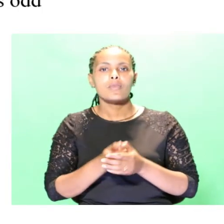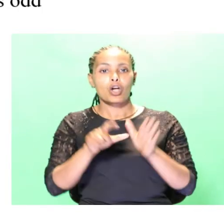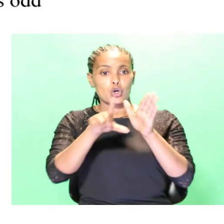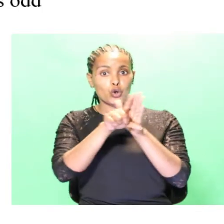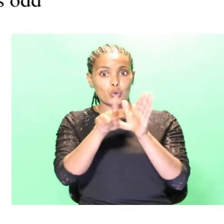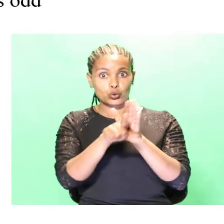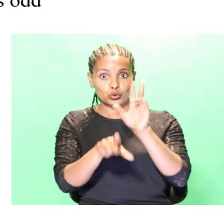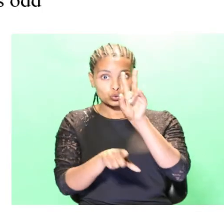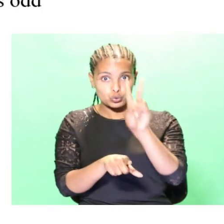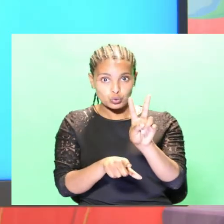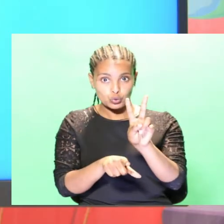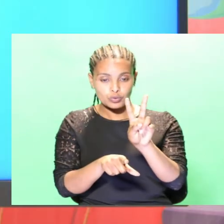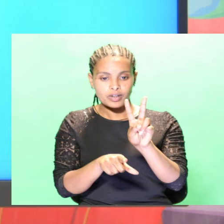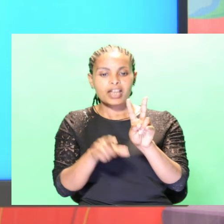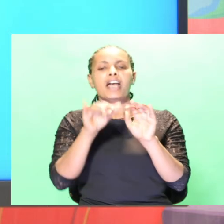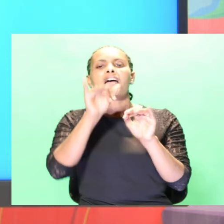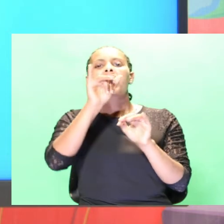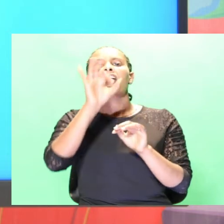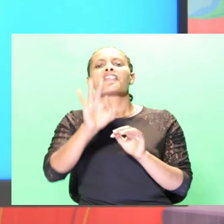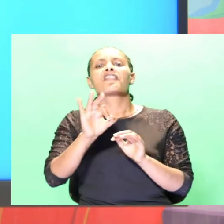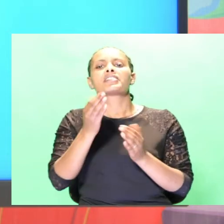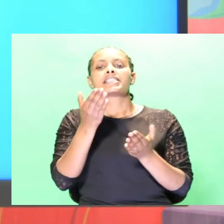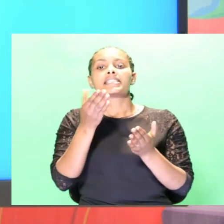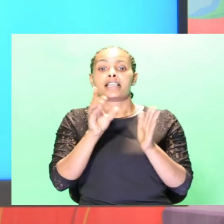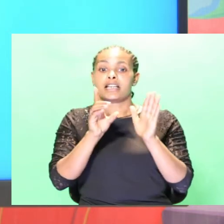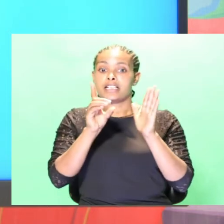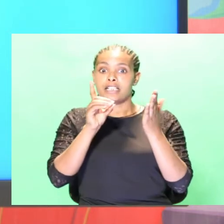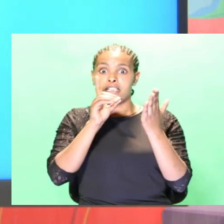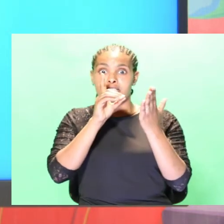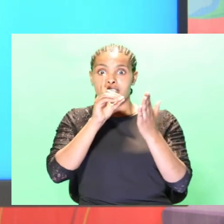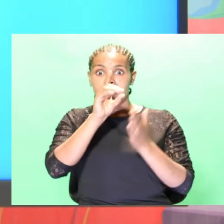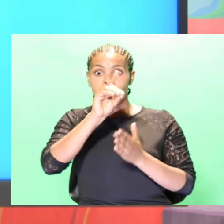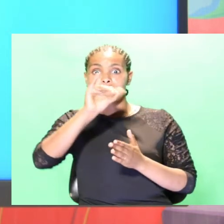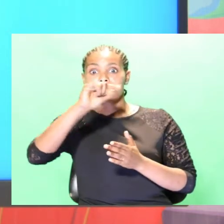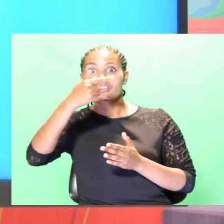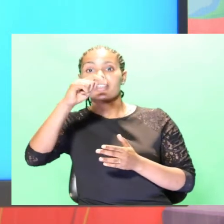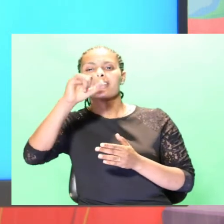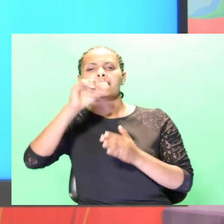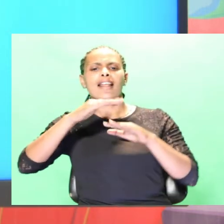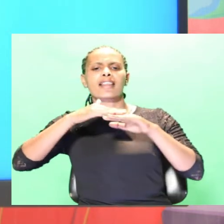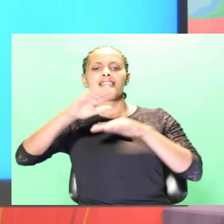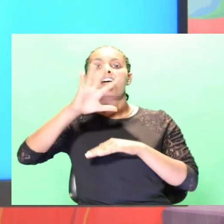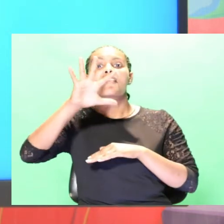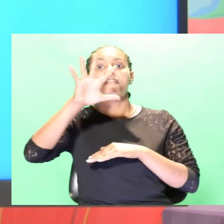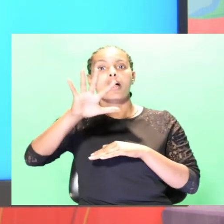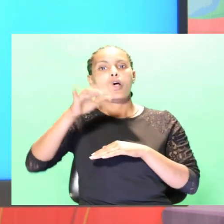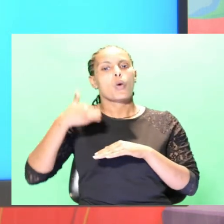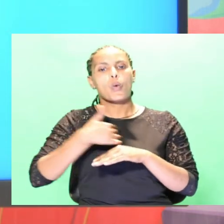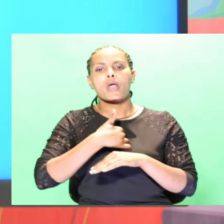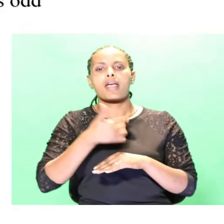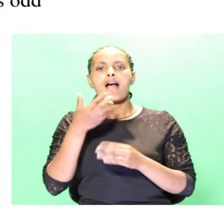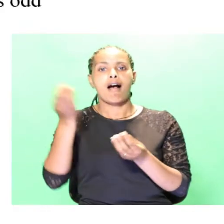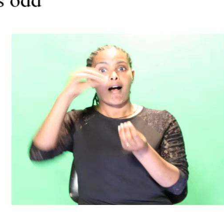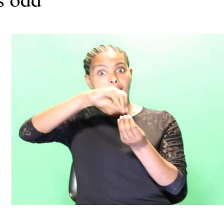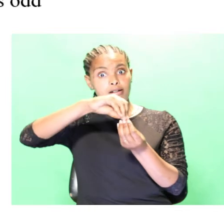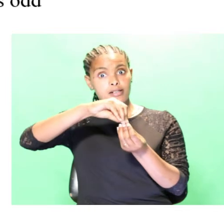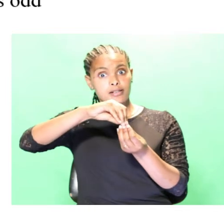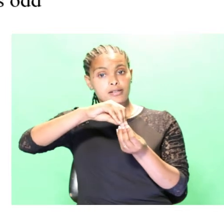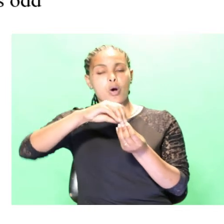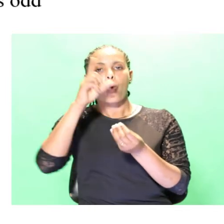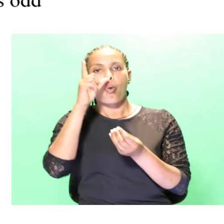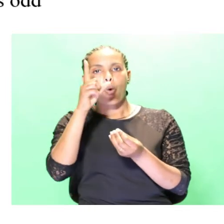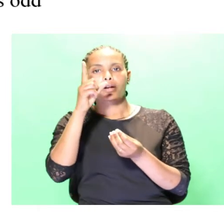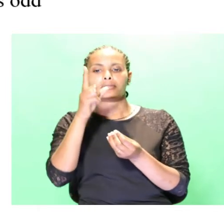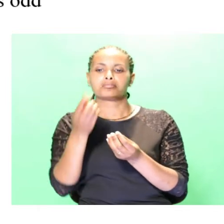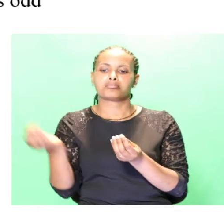Rule 2. If the digit to be removed is greater than 5, then we add 1 to the